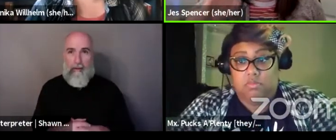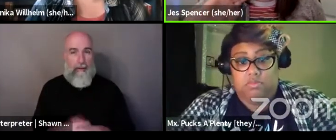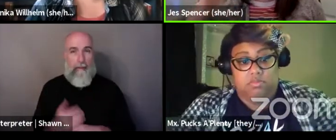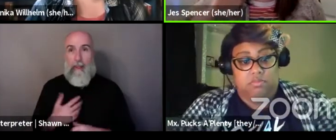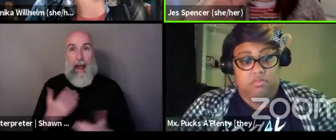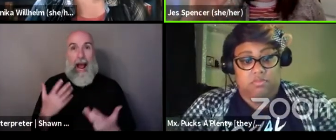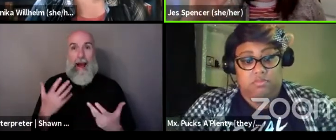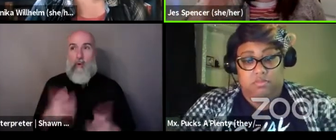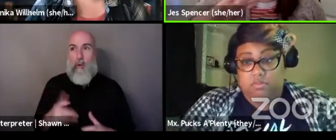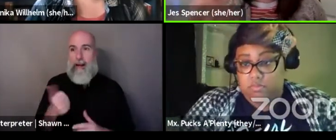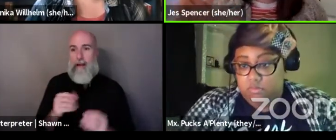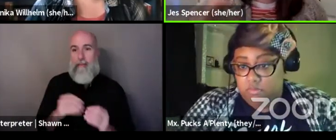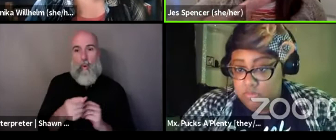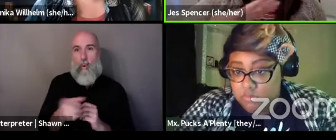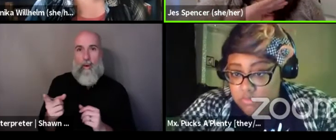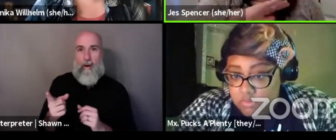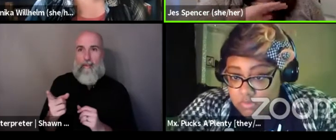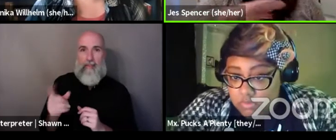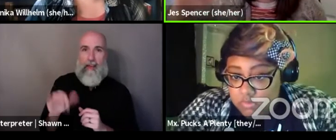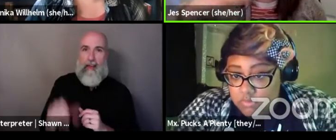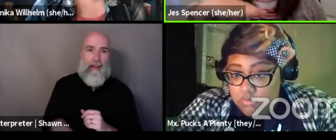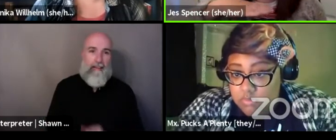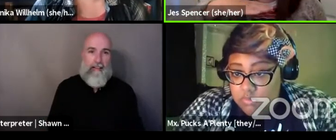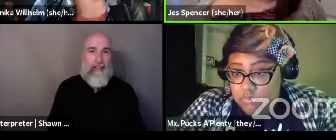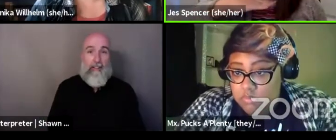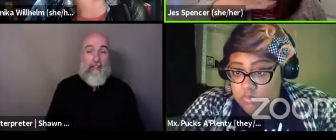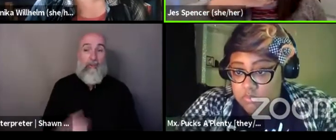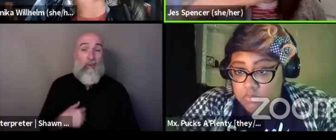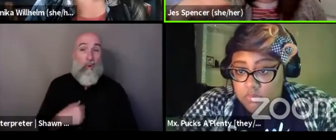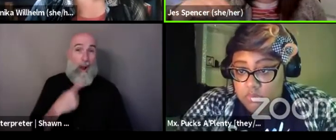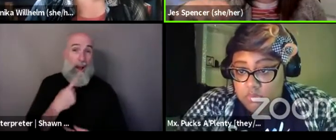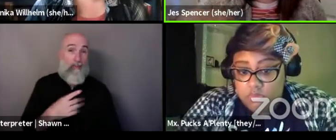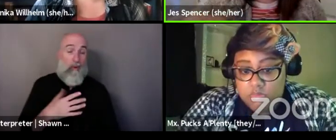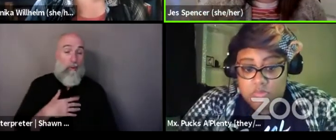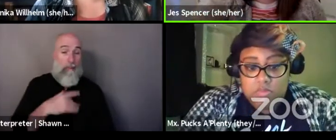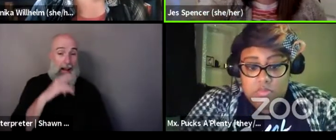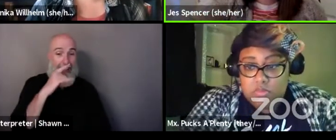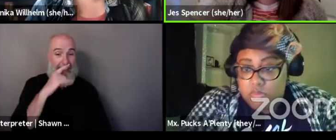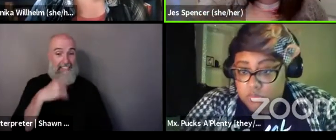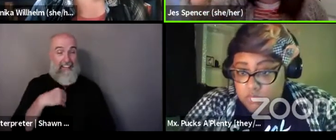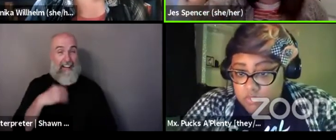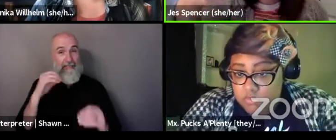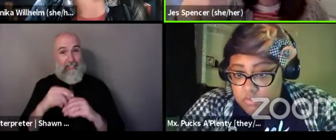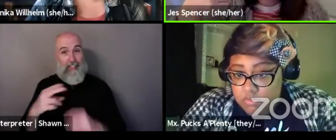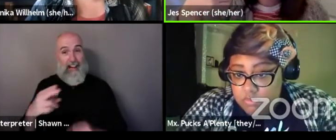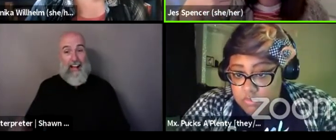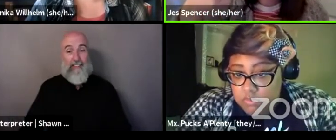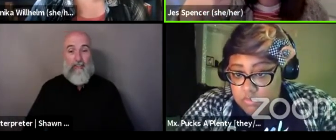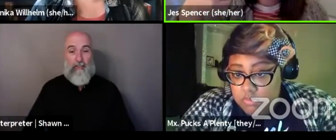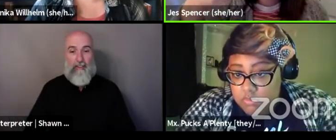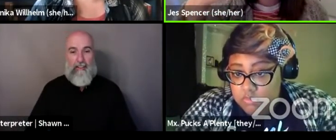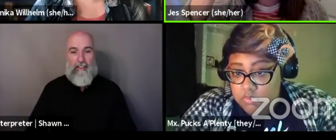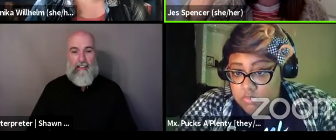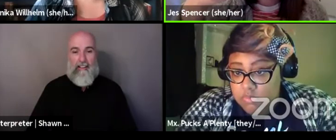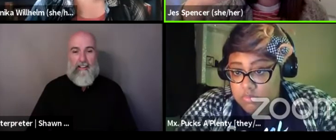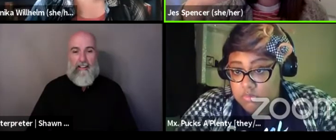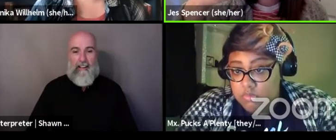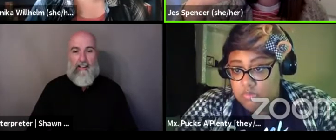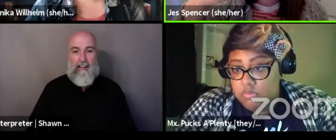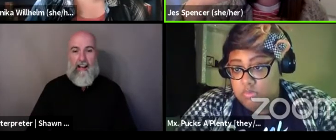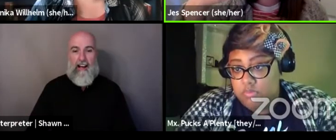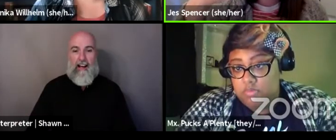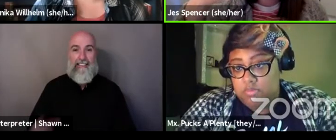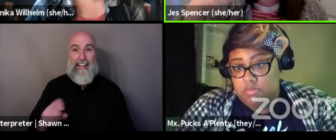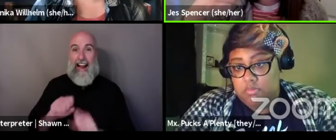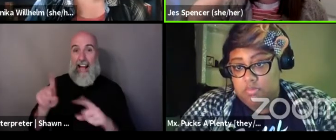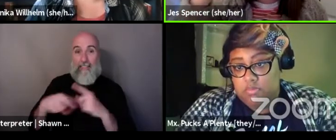want any more of that. So I told the kids I taught in high school this year, I was like, ask about these things whenever you go to